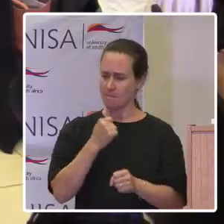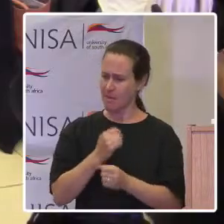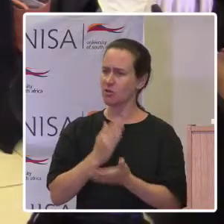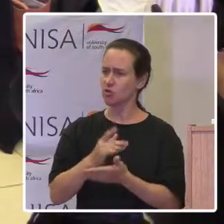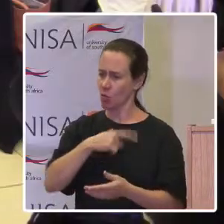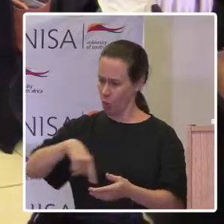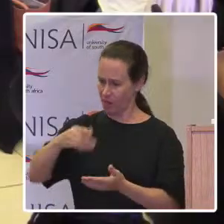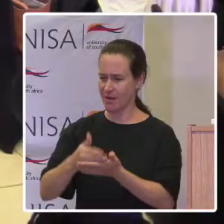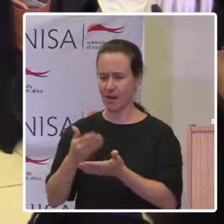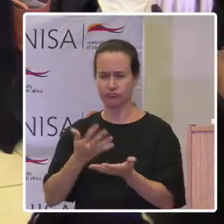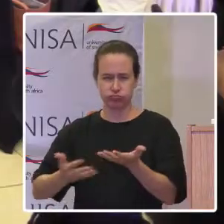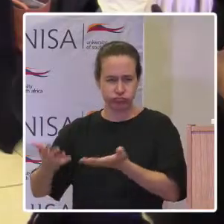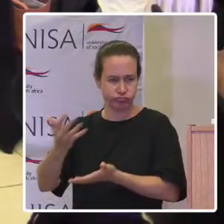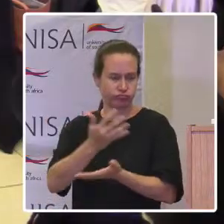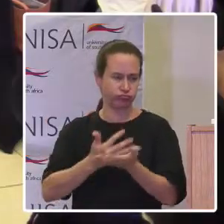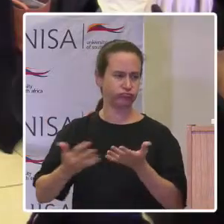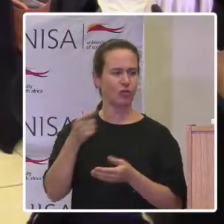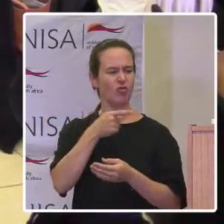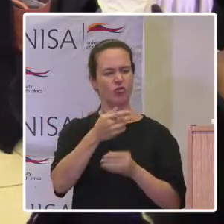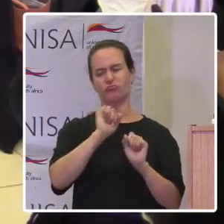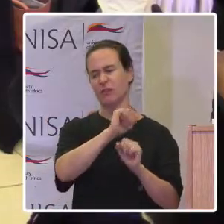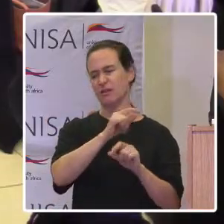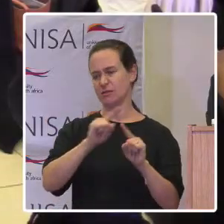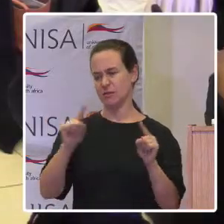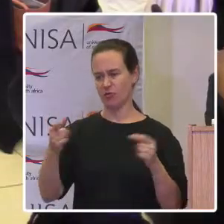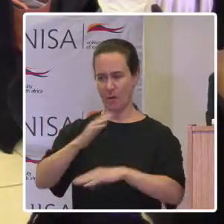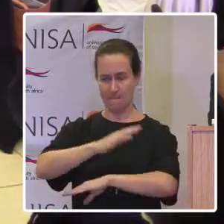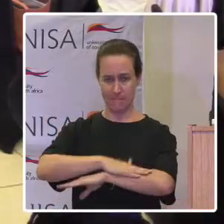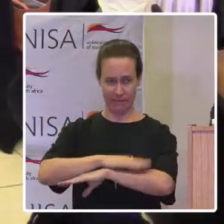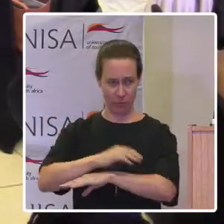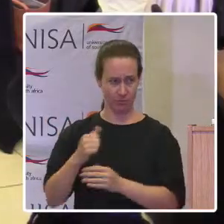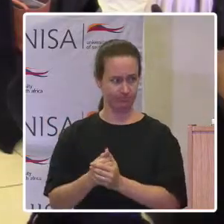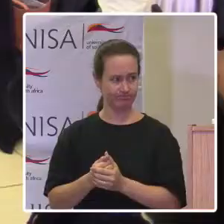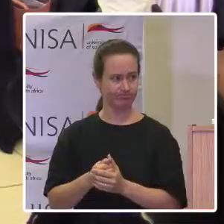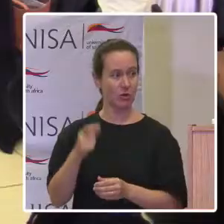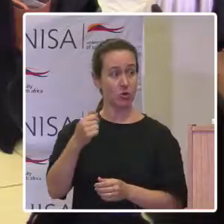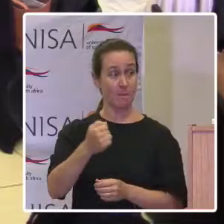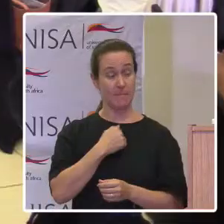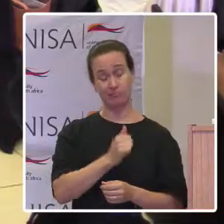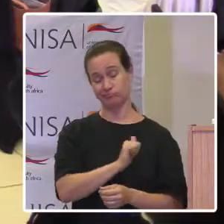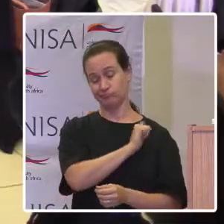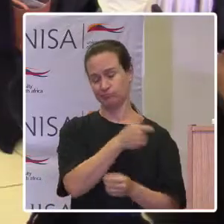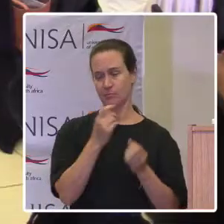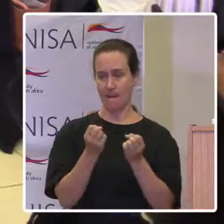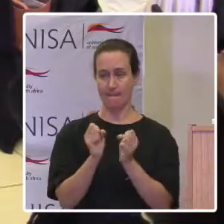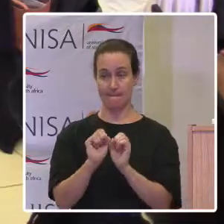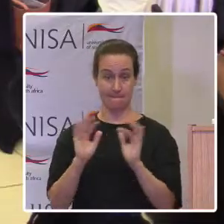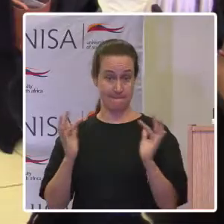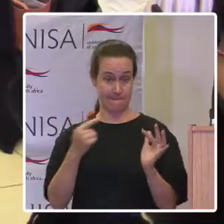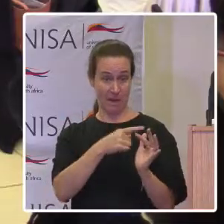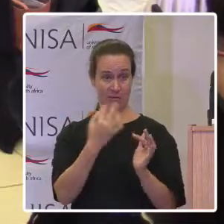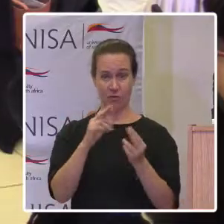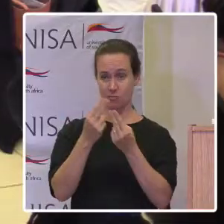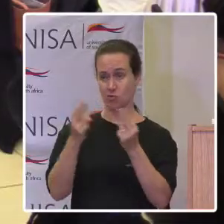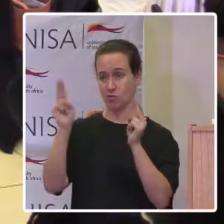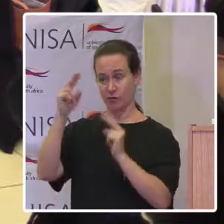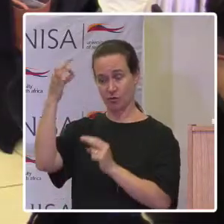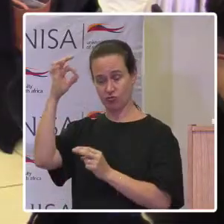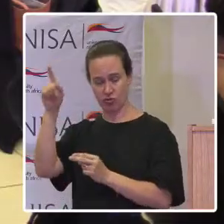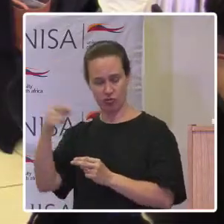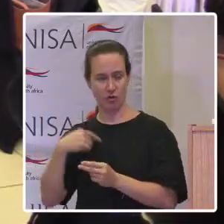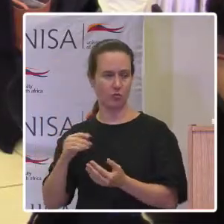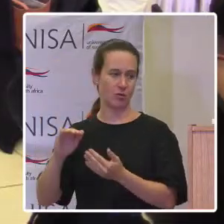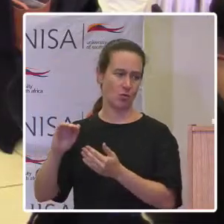that he heads up. And then secondly, also to my fellow panelists, from the University of Pretoria, we work